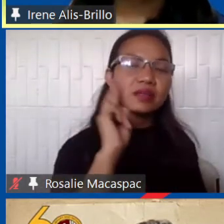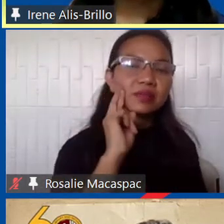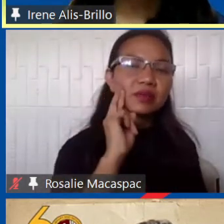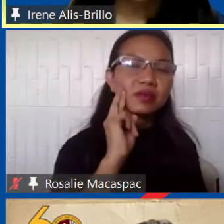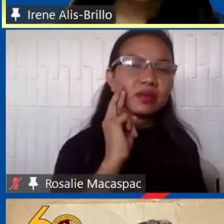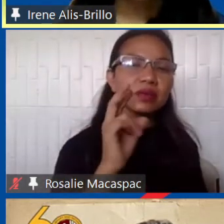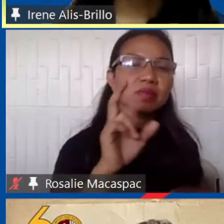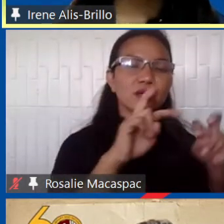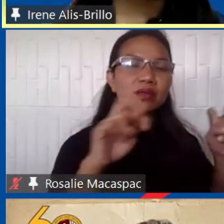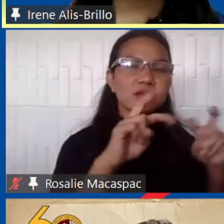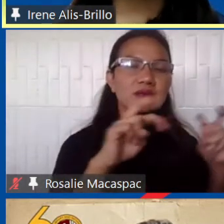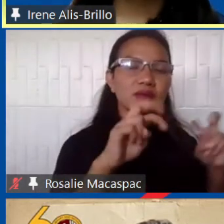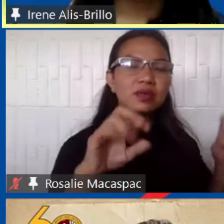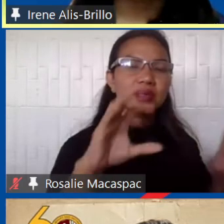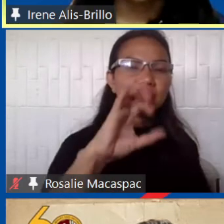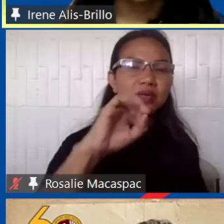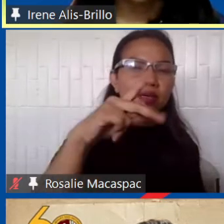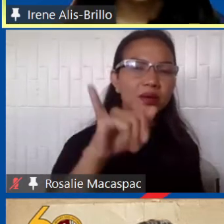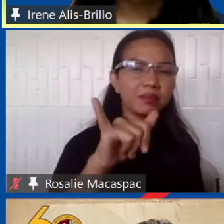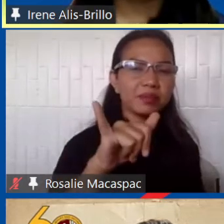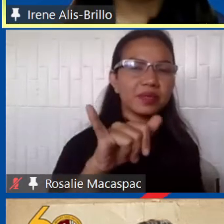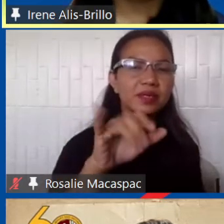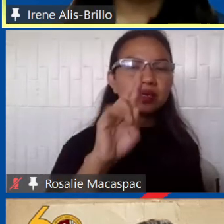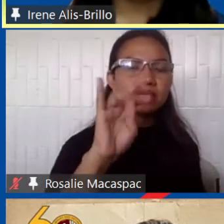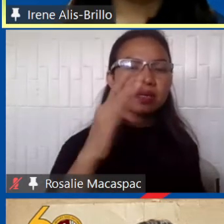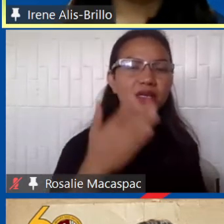with copyright issues, how do you deal with it?